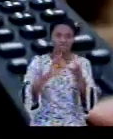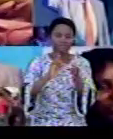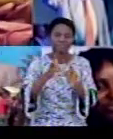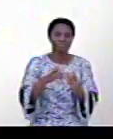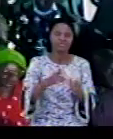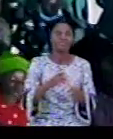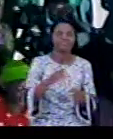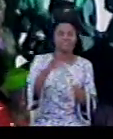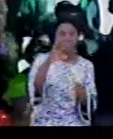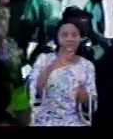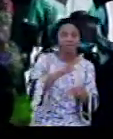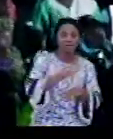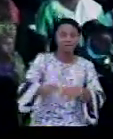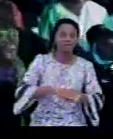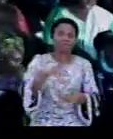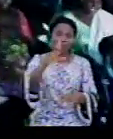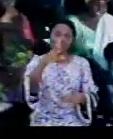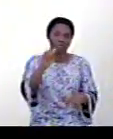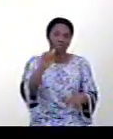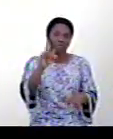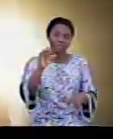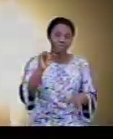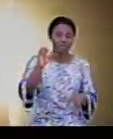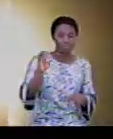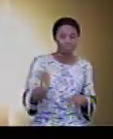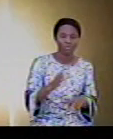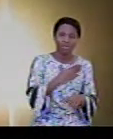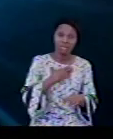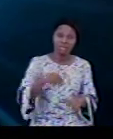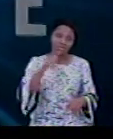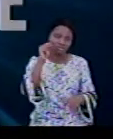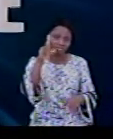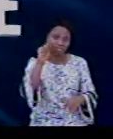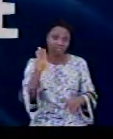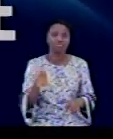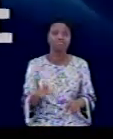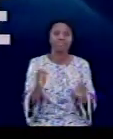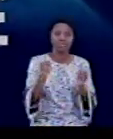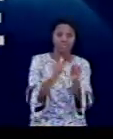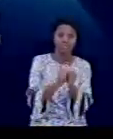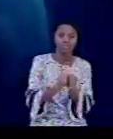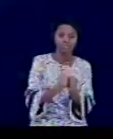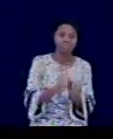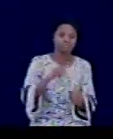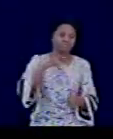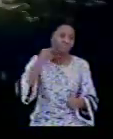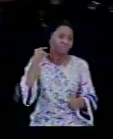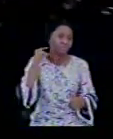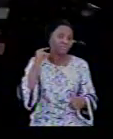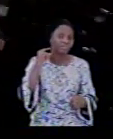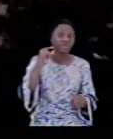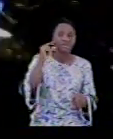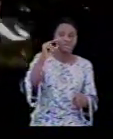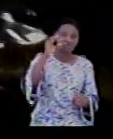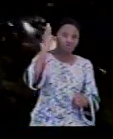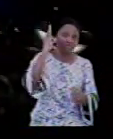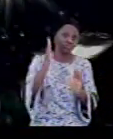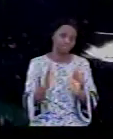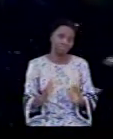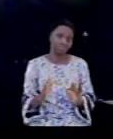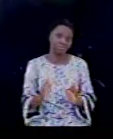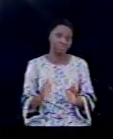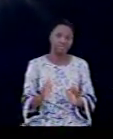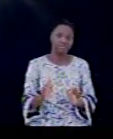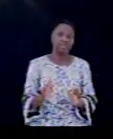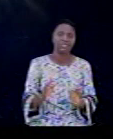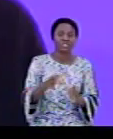and television. GCK 2.0 Global Crusade with Pastor Dr. W.F. Kumuyi, ministering supernatural deliverance